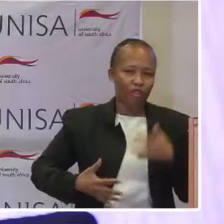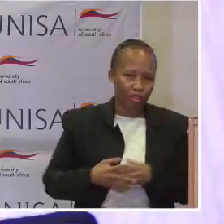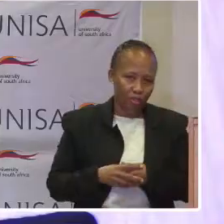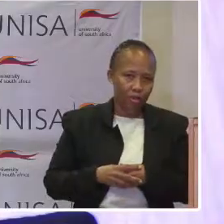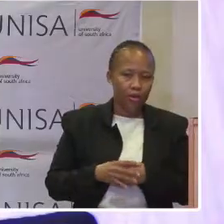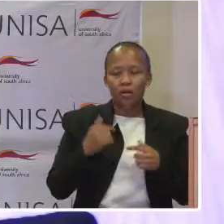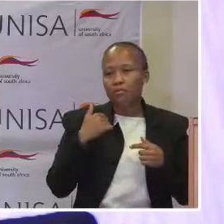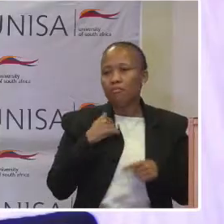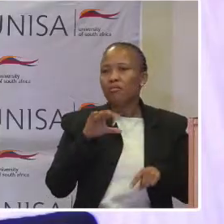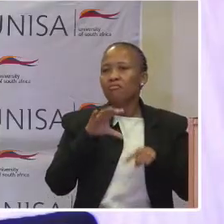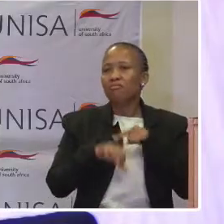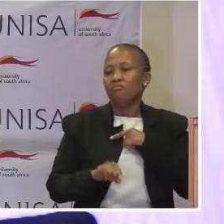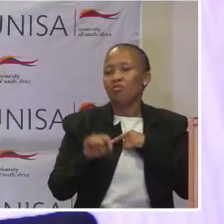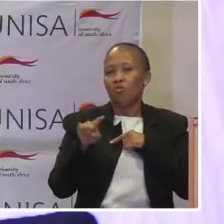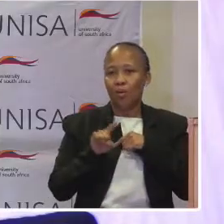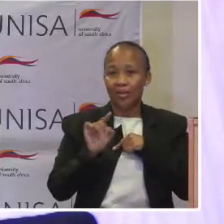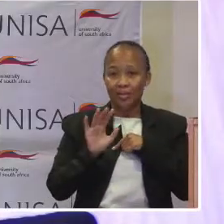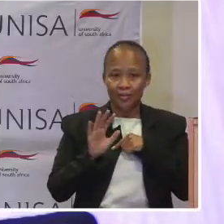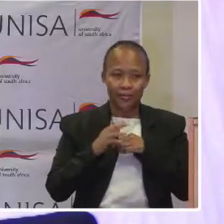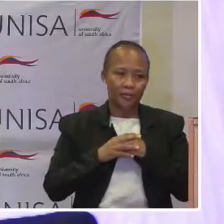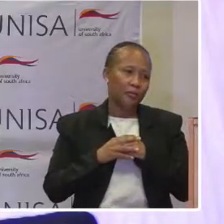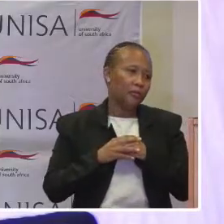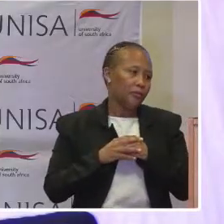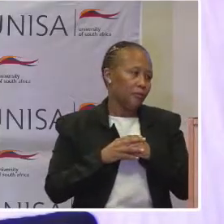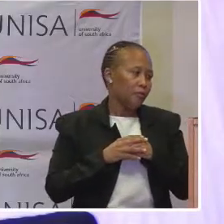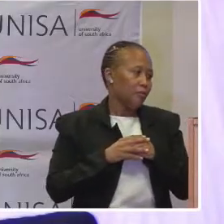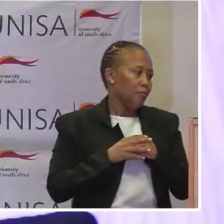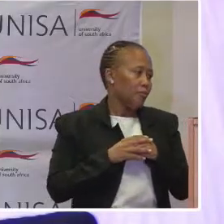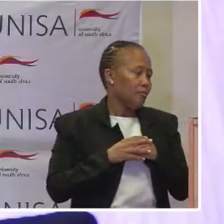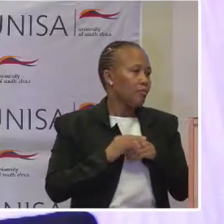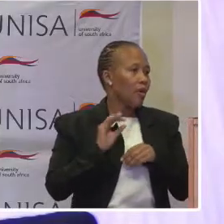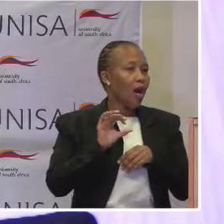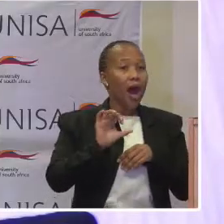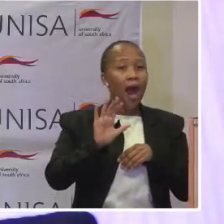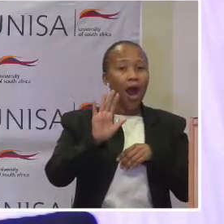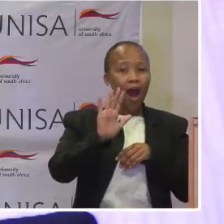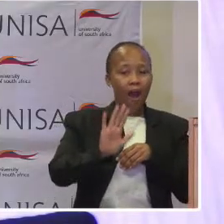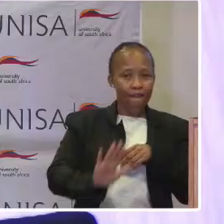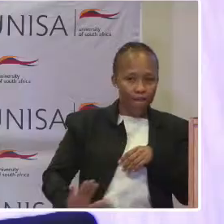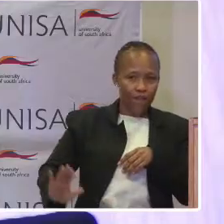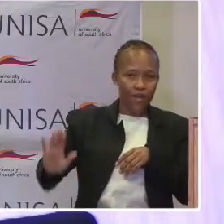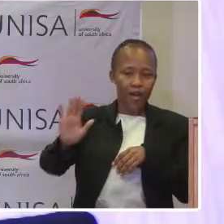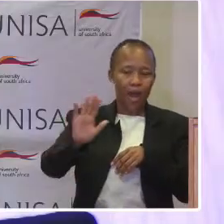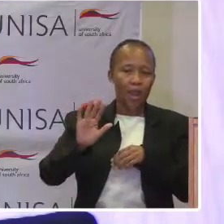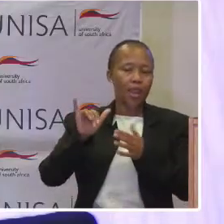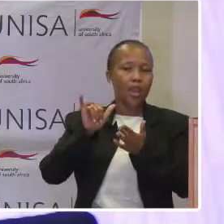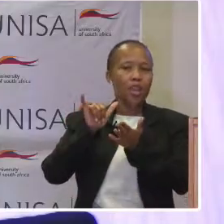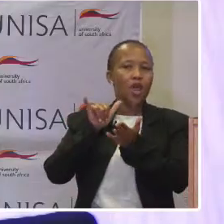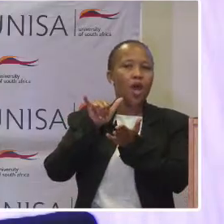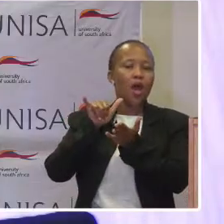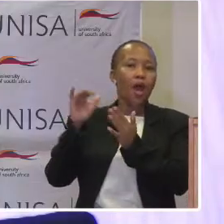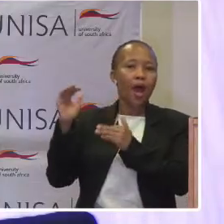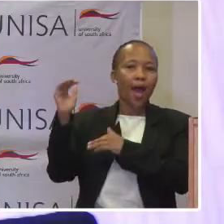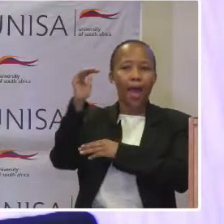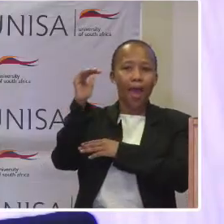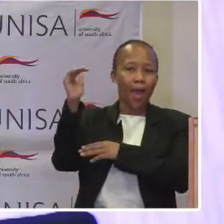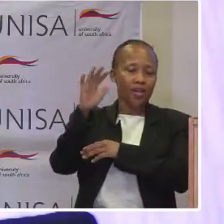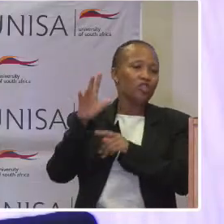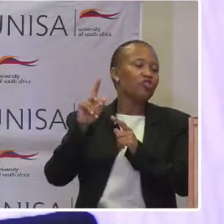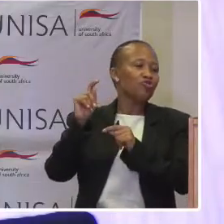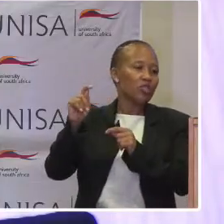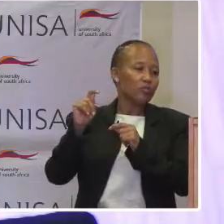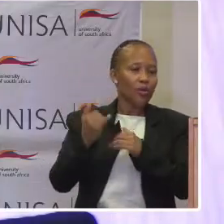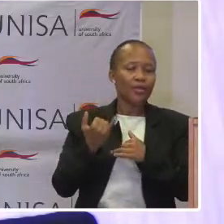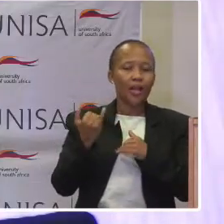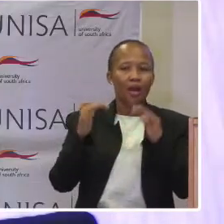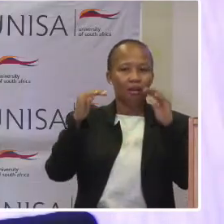your sentiments have conflated single African air transport market, in brackets, traffic